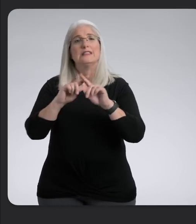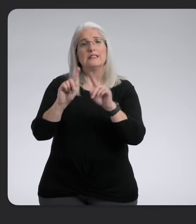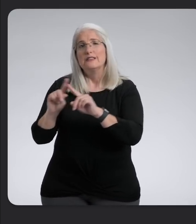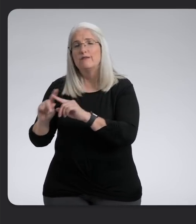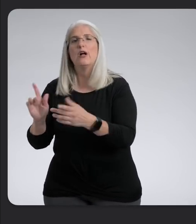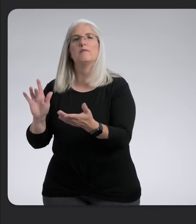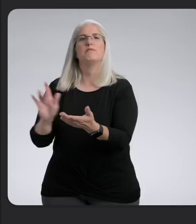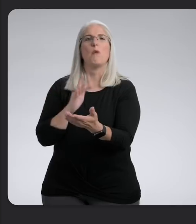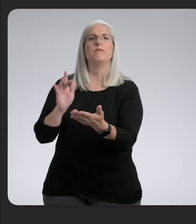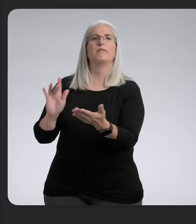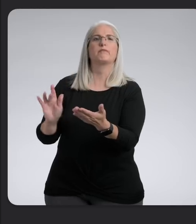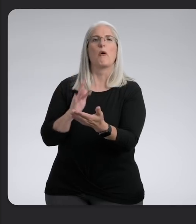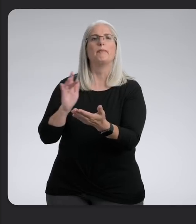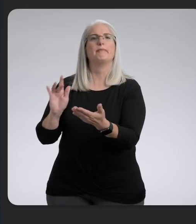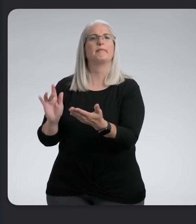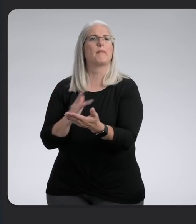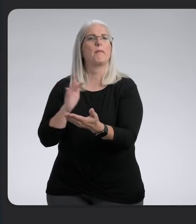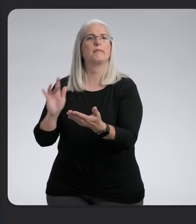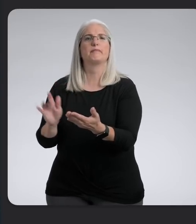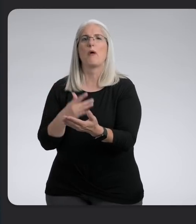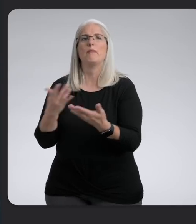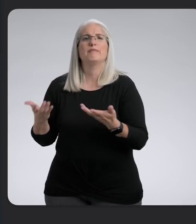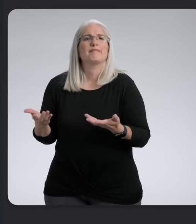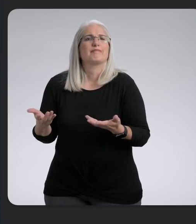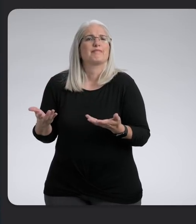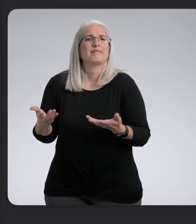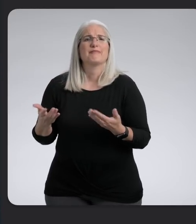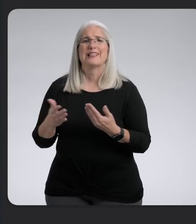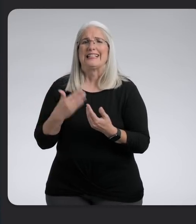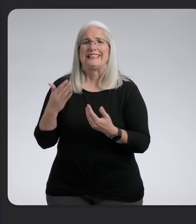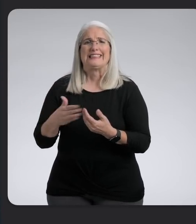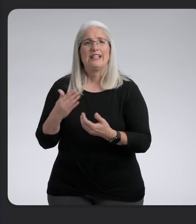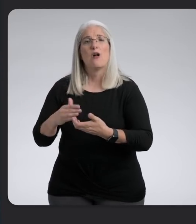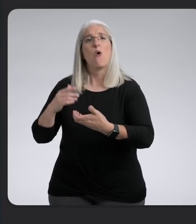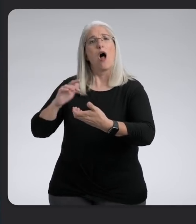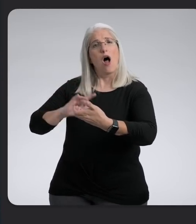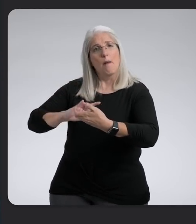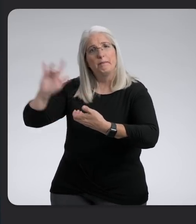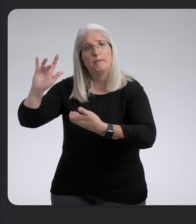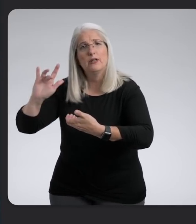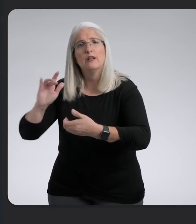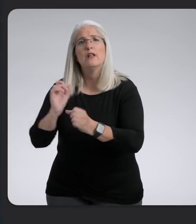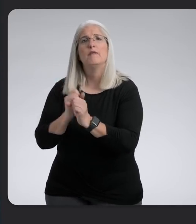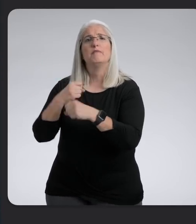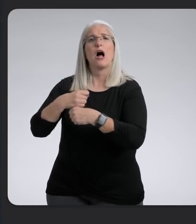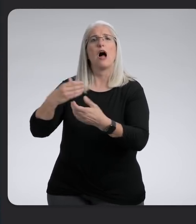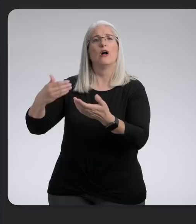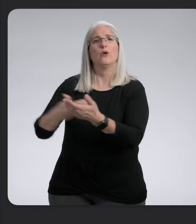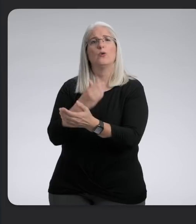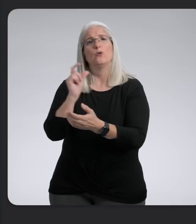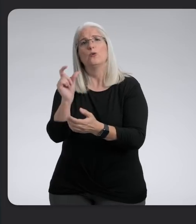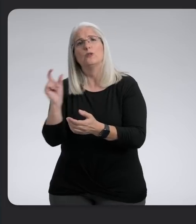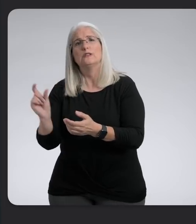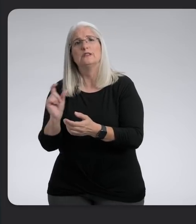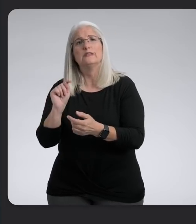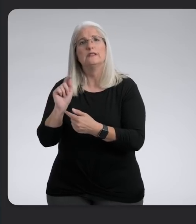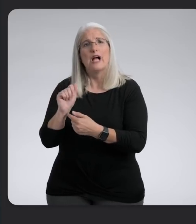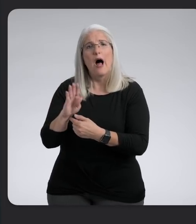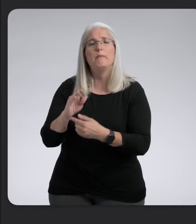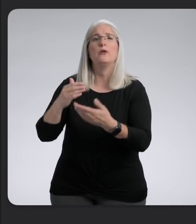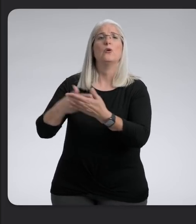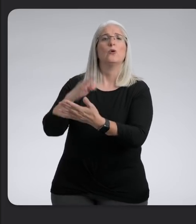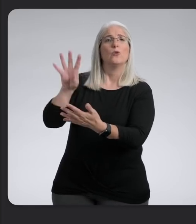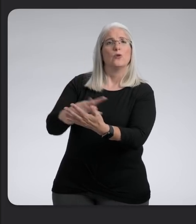tab bar to move quickly between them, or swipe up the tab bar to reveal a brand new grid view of all your tabs, plus your tab